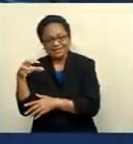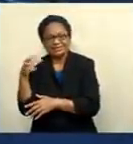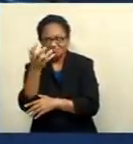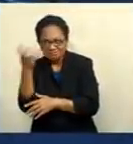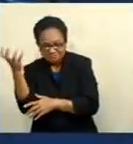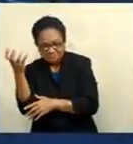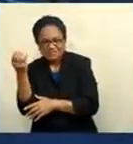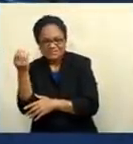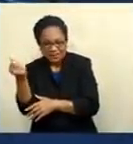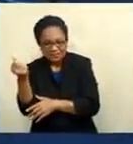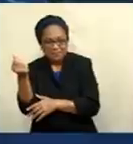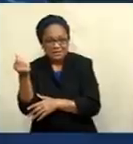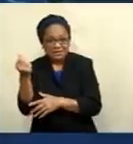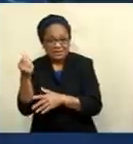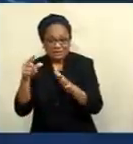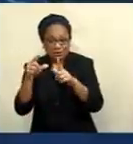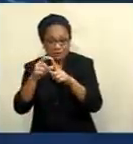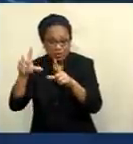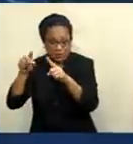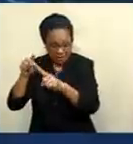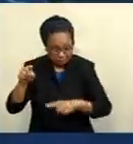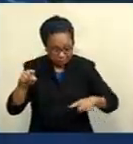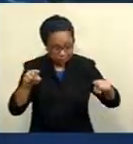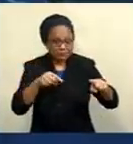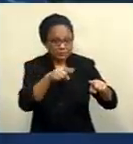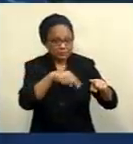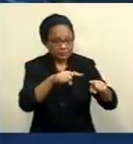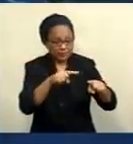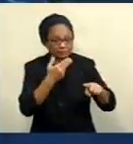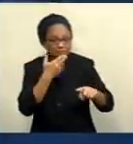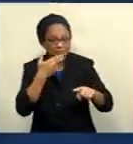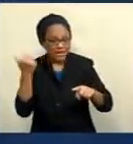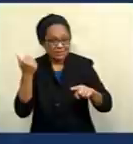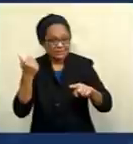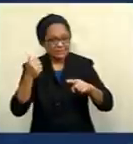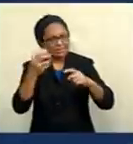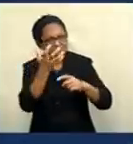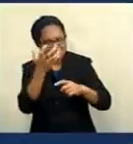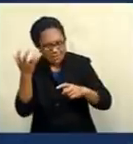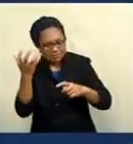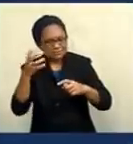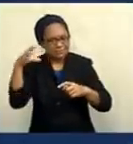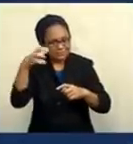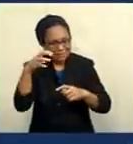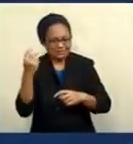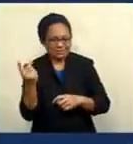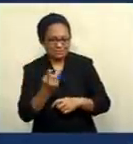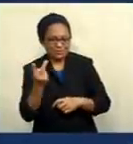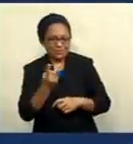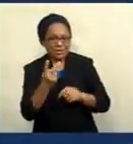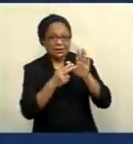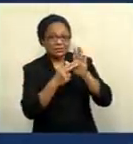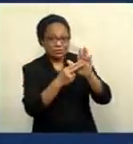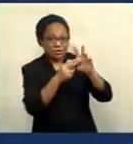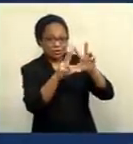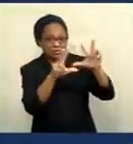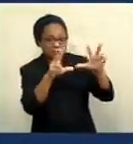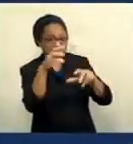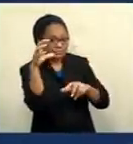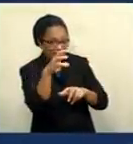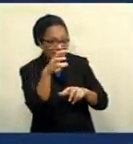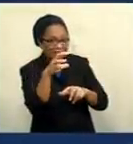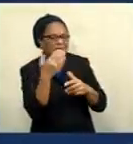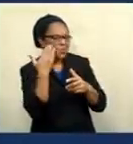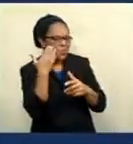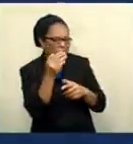clouds. Eastwards from Pacific Harbour to Suva, pleasant with intervals of cloud and sunshine. Up north, mostly sunny and